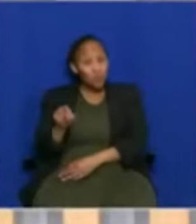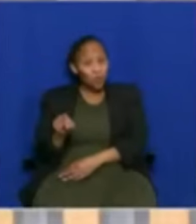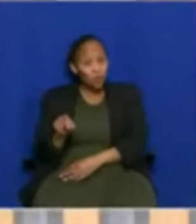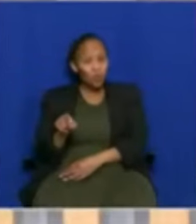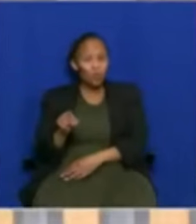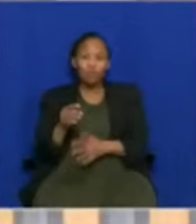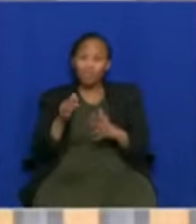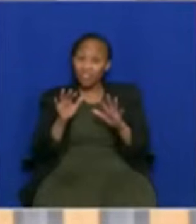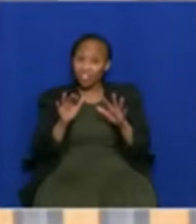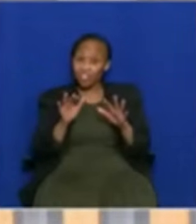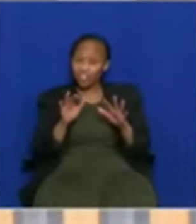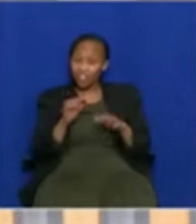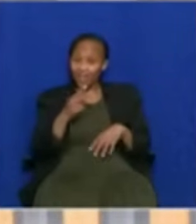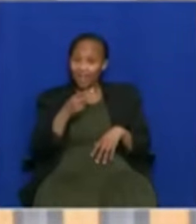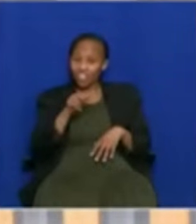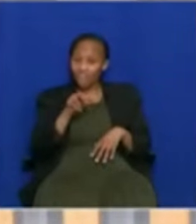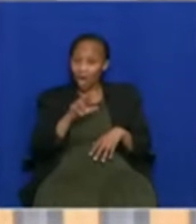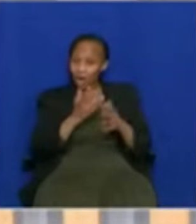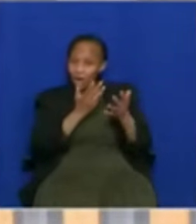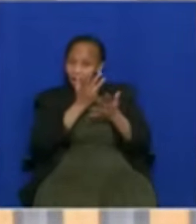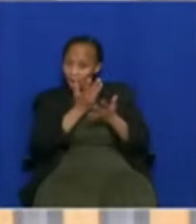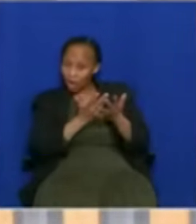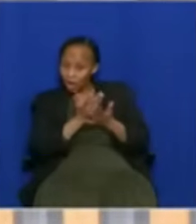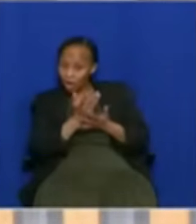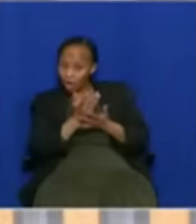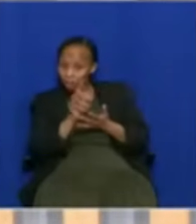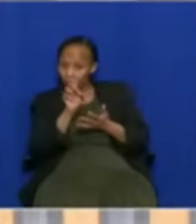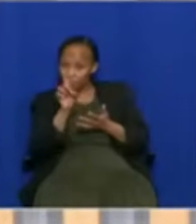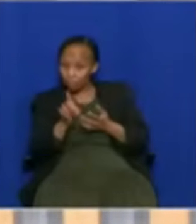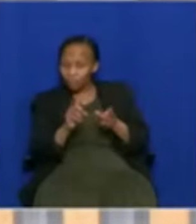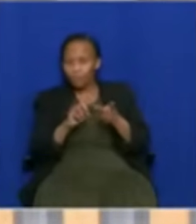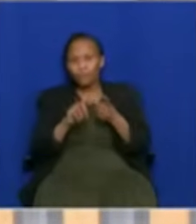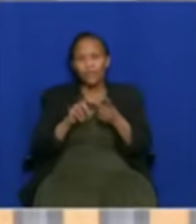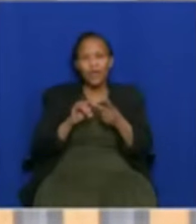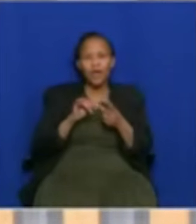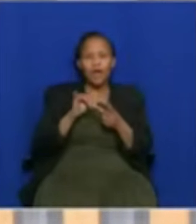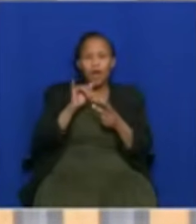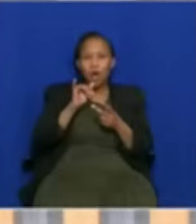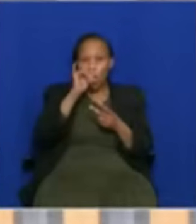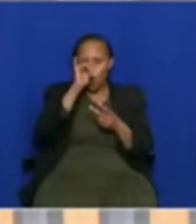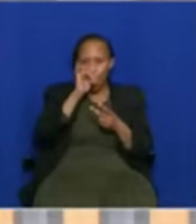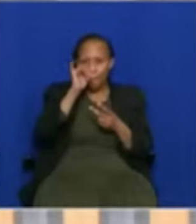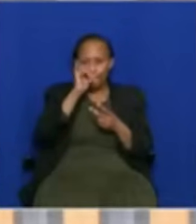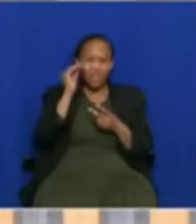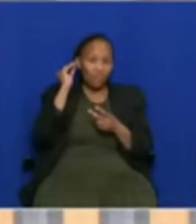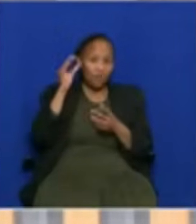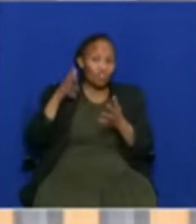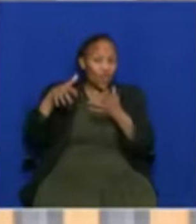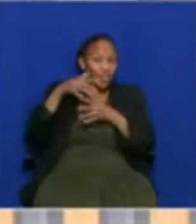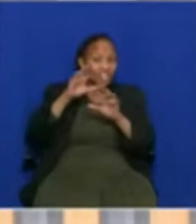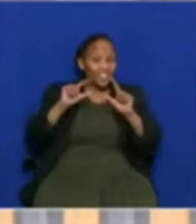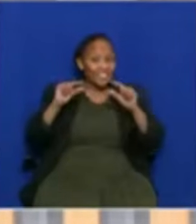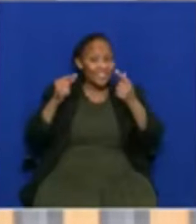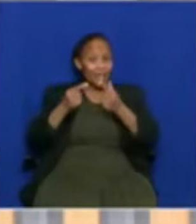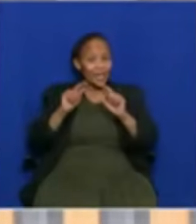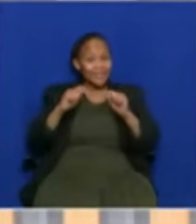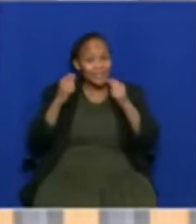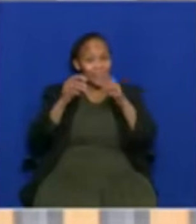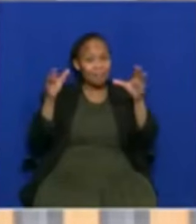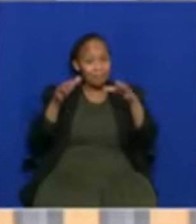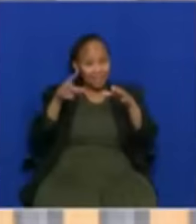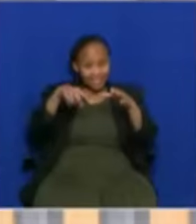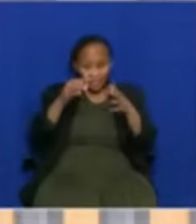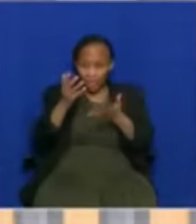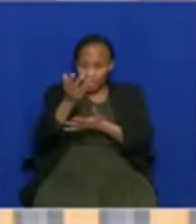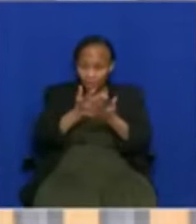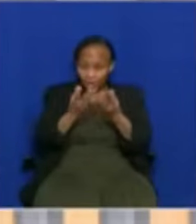you speak to crime intelligence that you end up knowing the person that